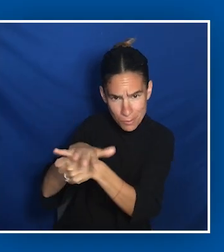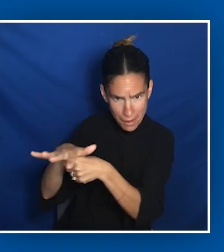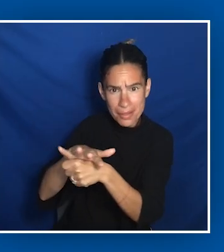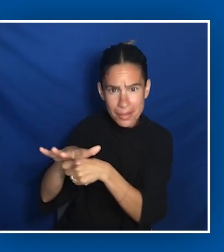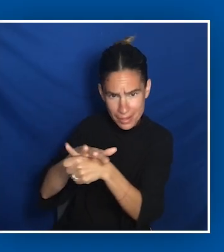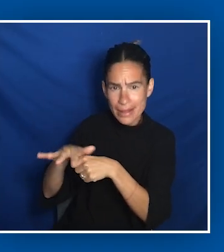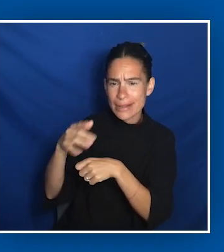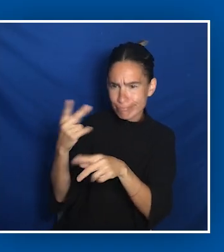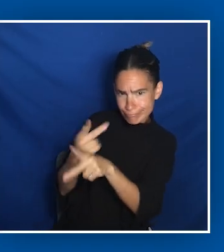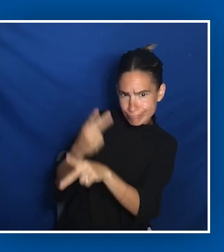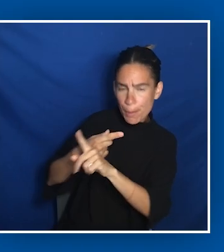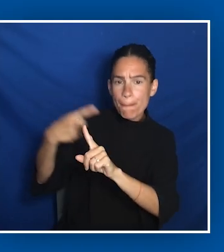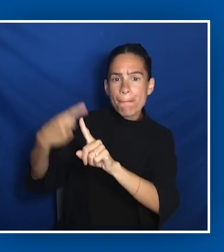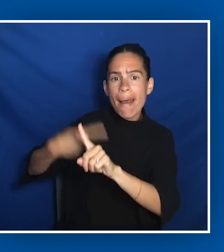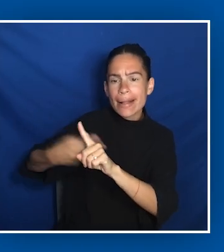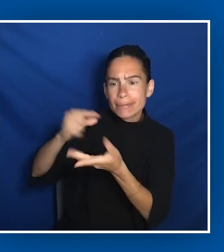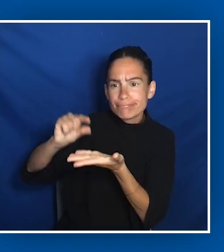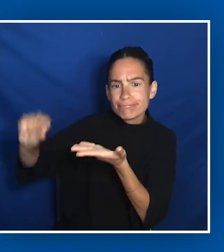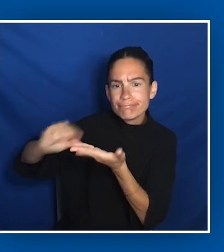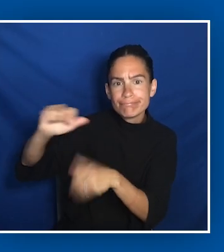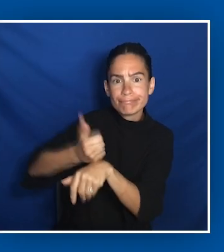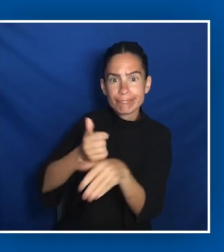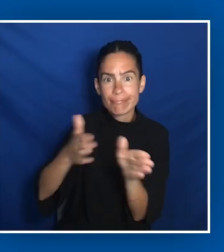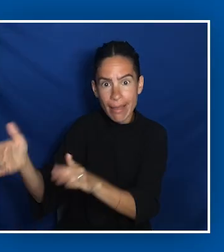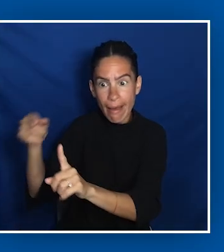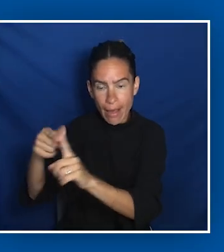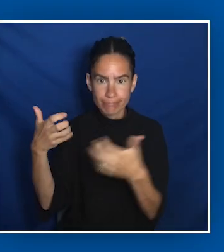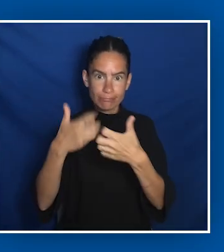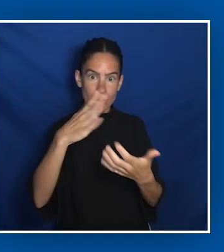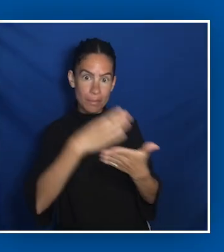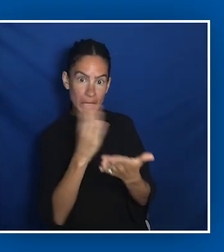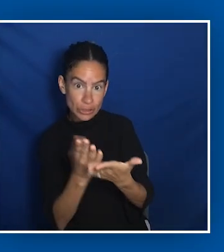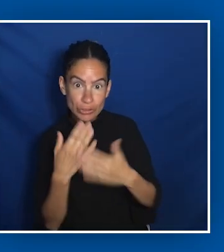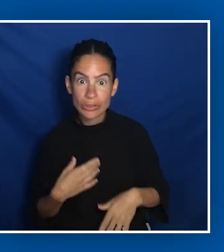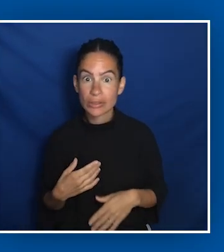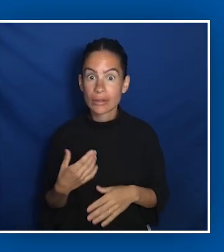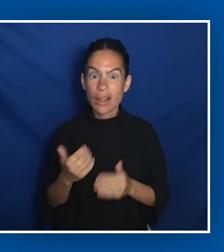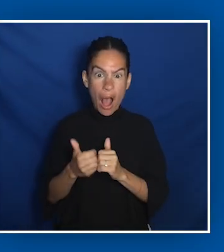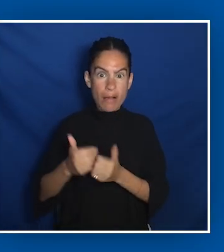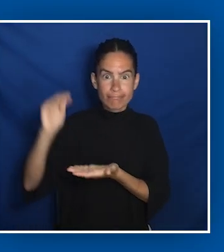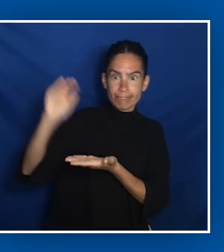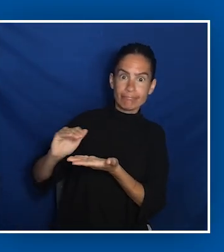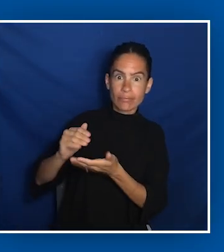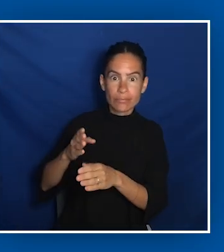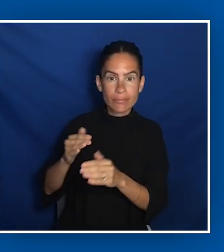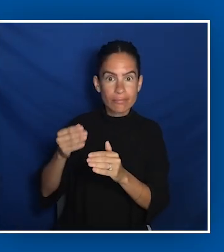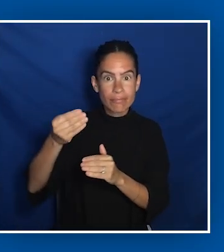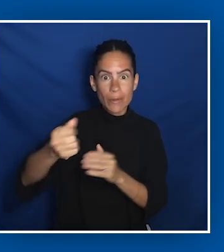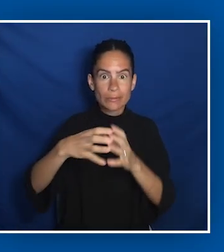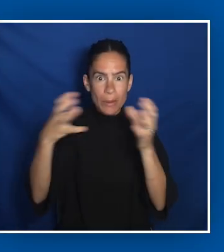your local Social Security office on a plan to make monthly payments you can afford. There are some things you can do to help avoid or lower the